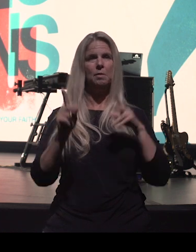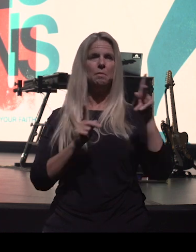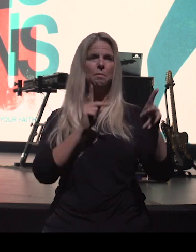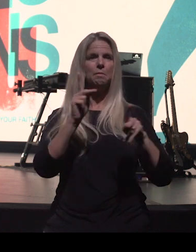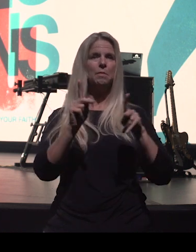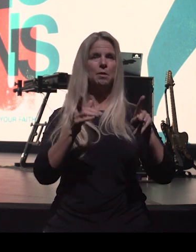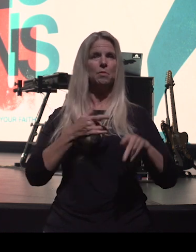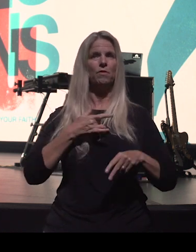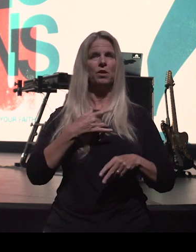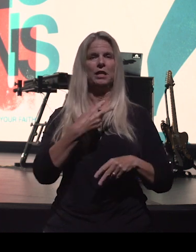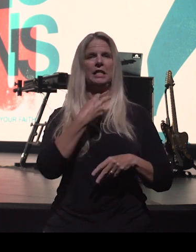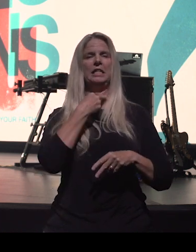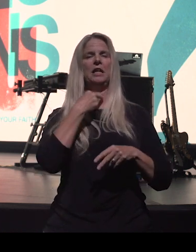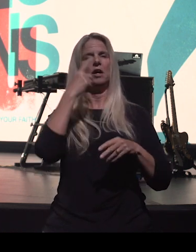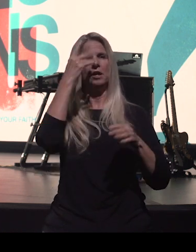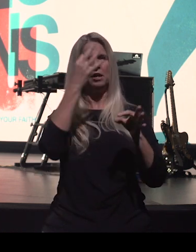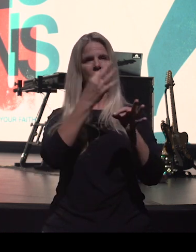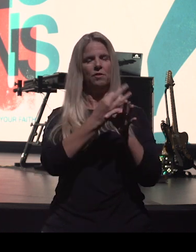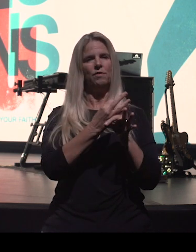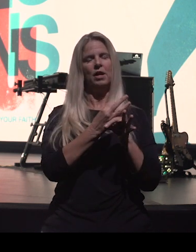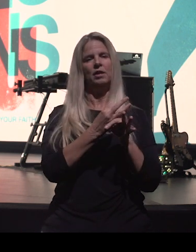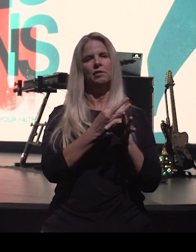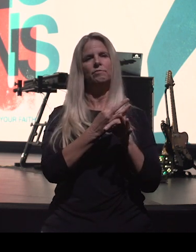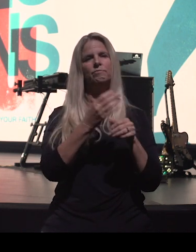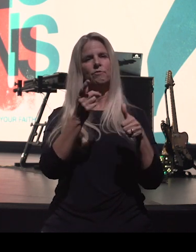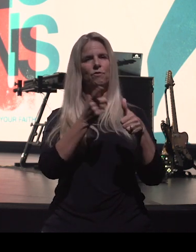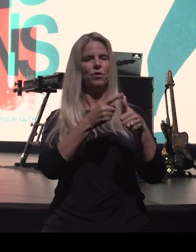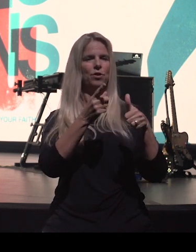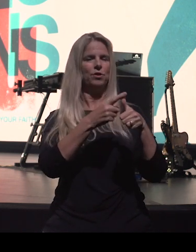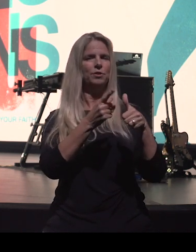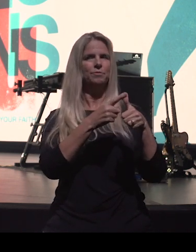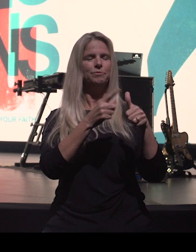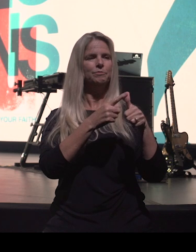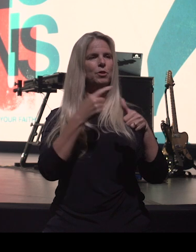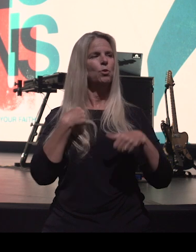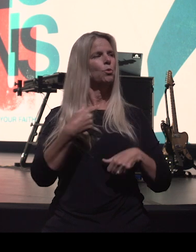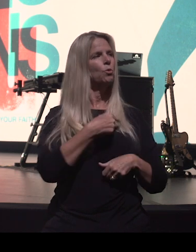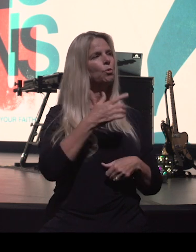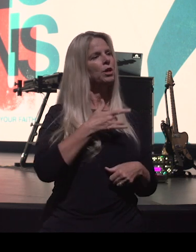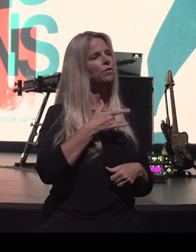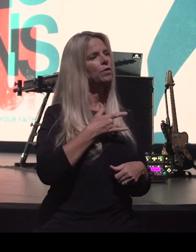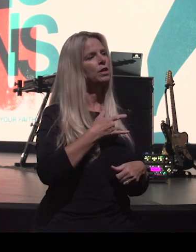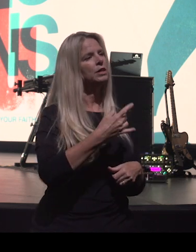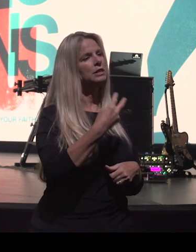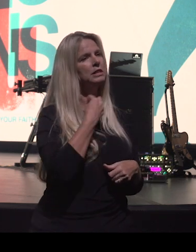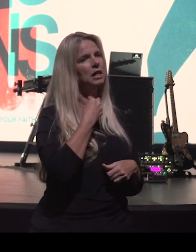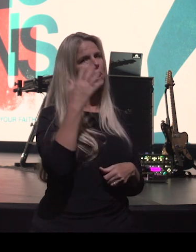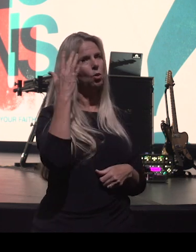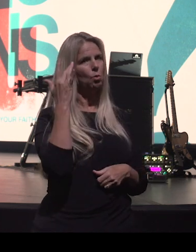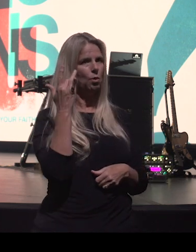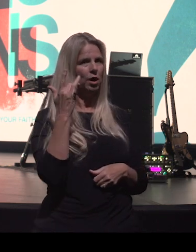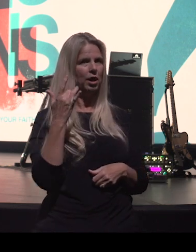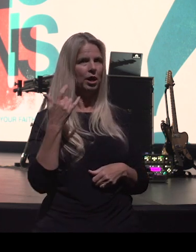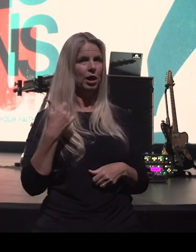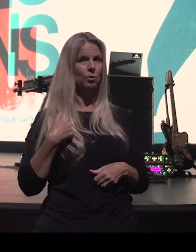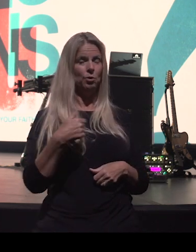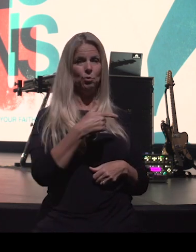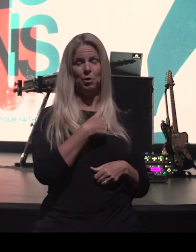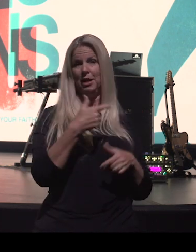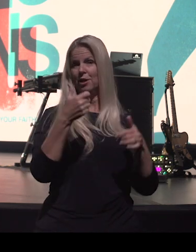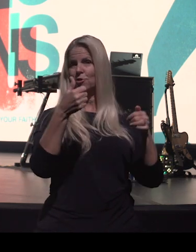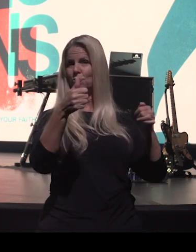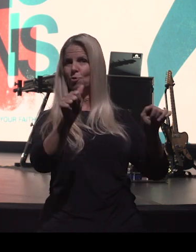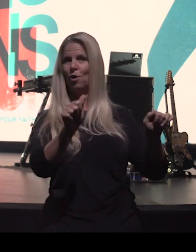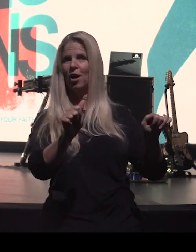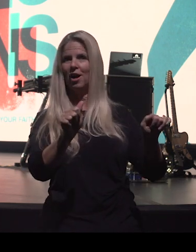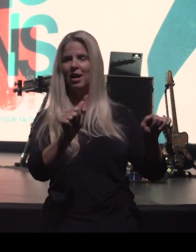notes. Here's reason number one. We get stuck in our faith when we try out faith